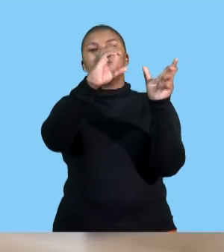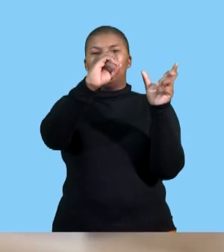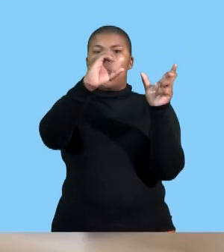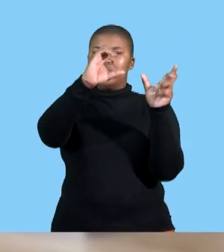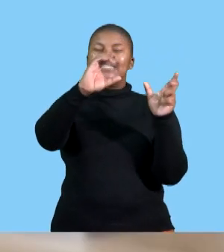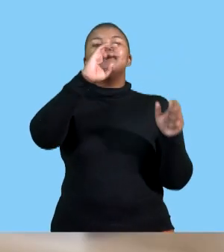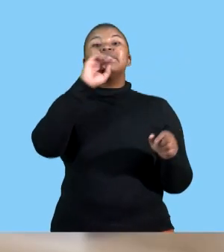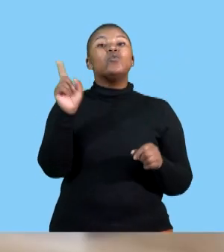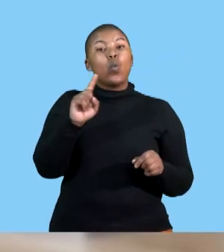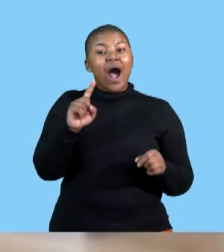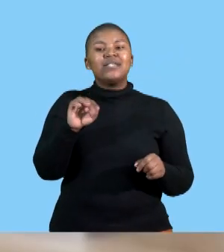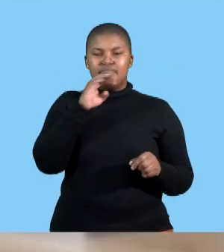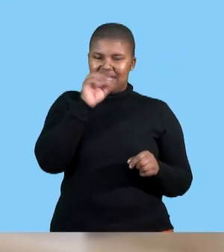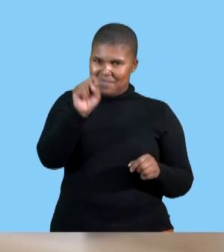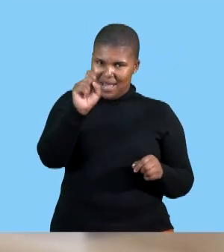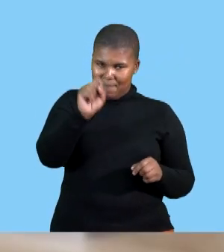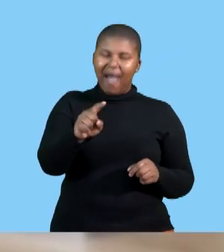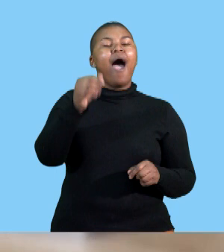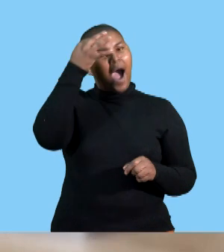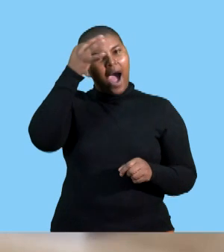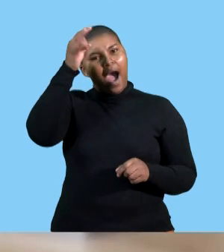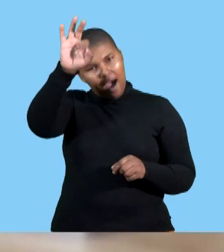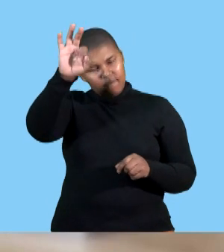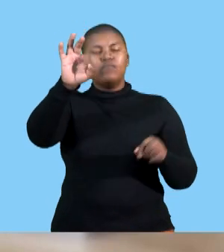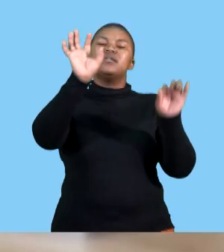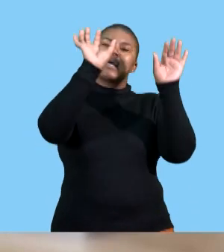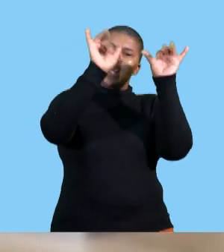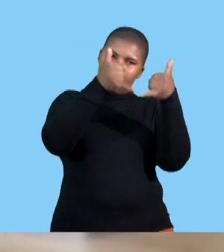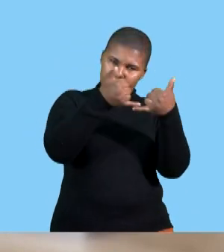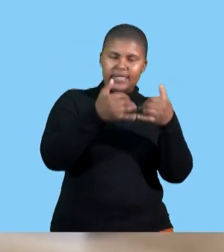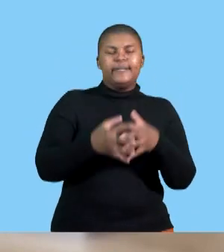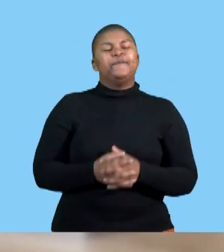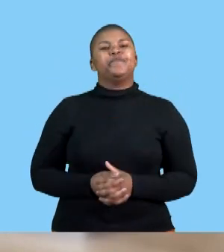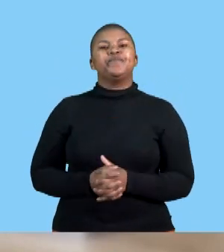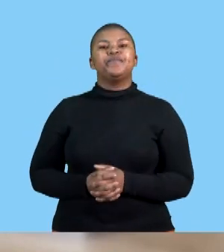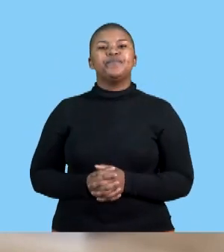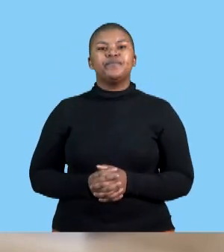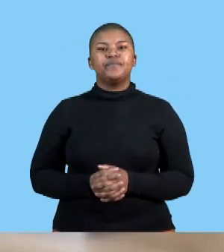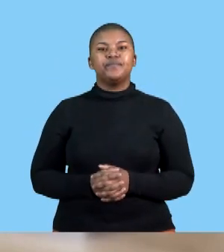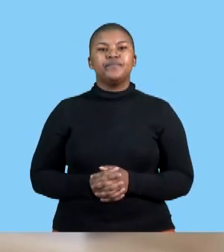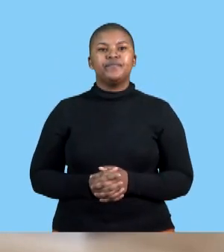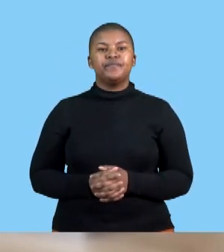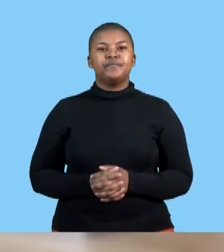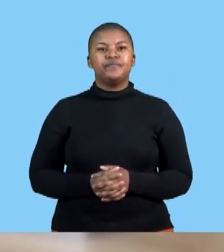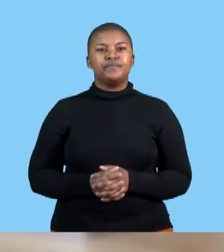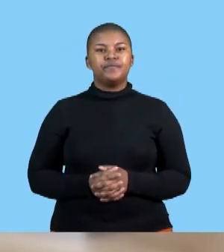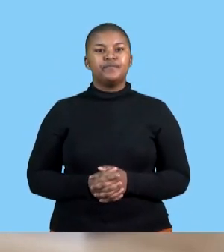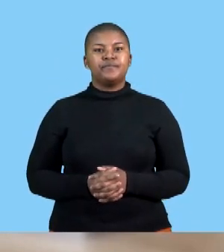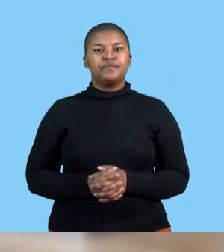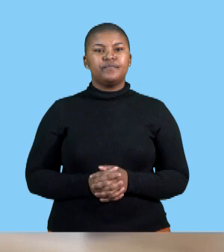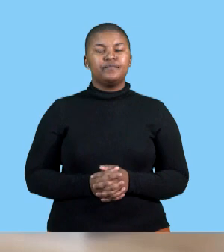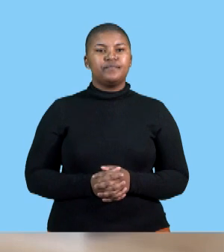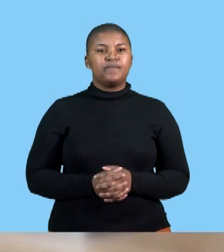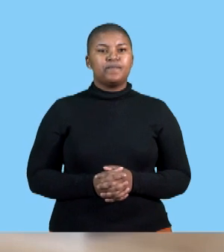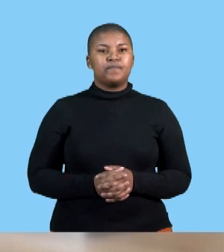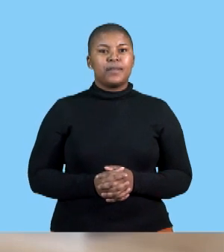SOC, then automatically you must know that it is a state-owned company. The